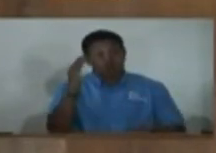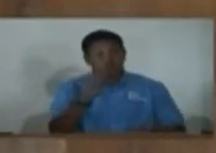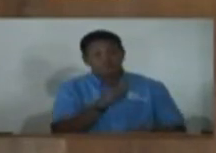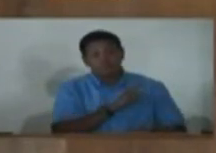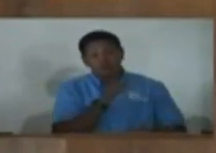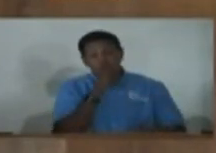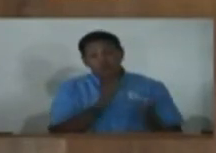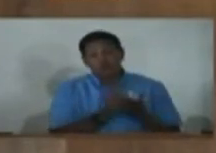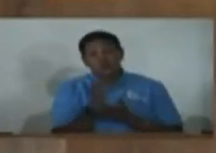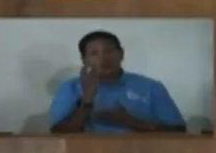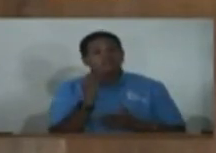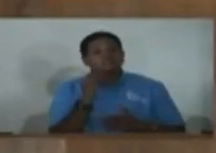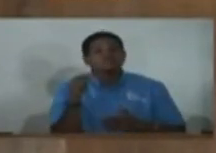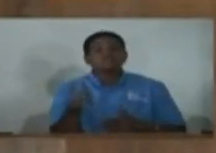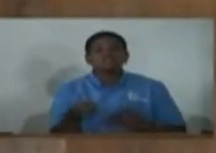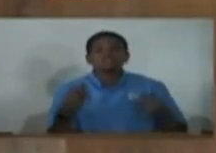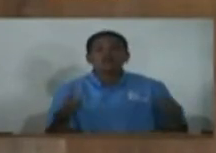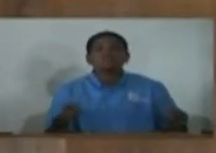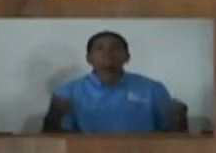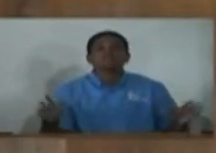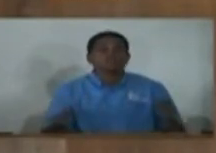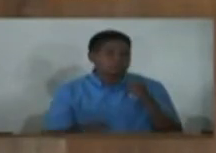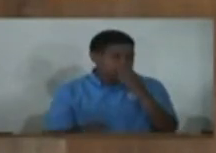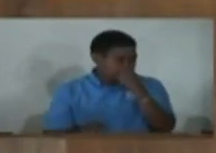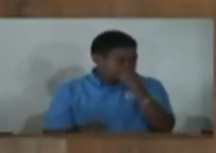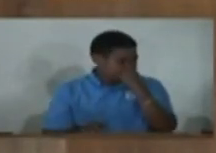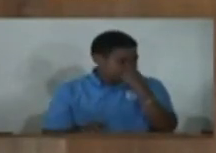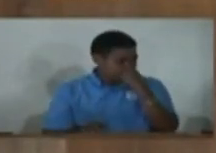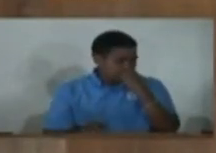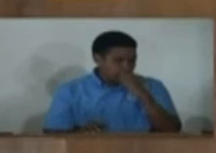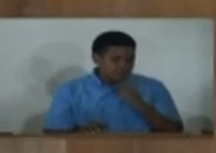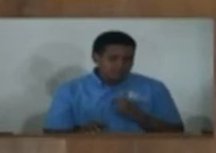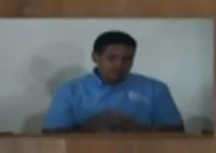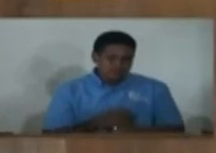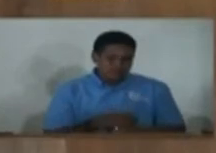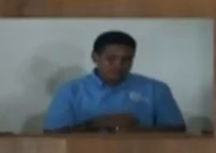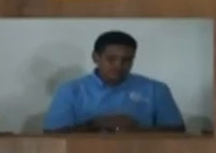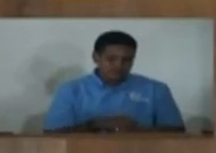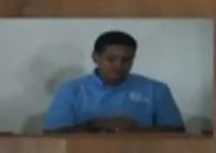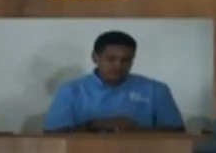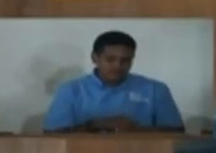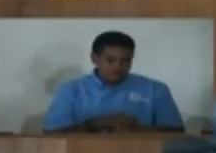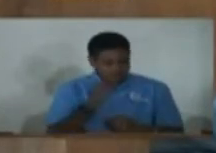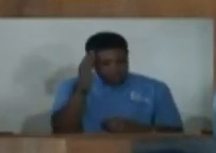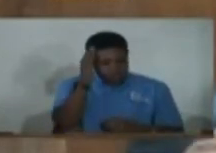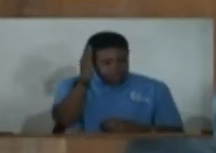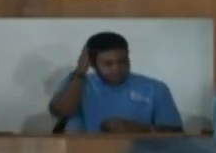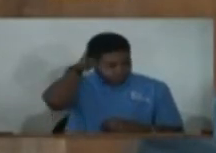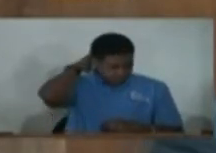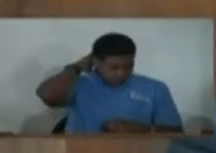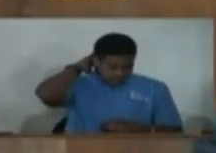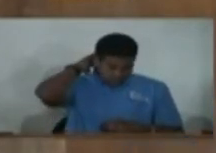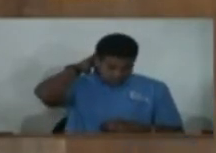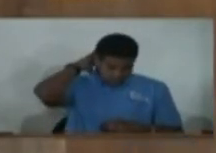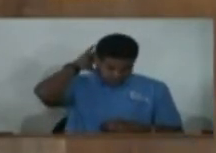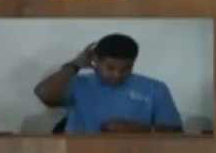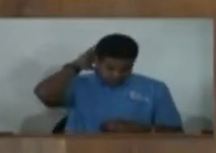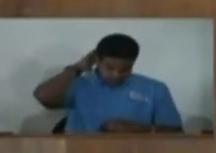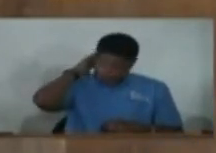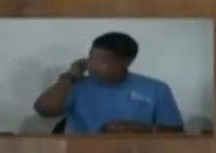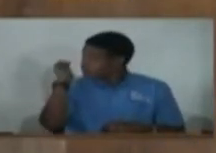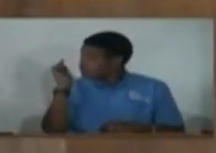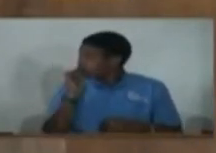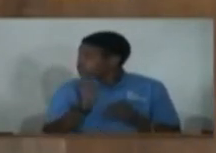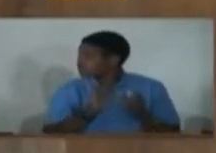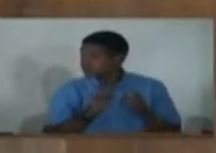this. And you know, Prime Minister, we talk about, proudly, about equal